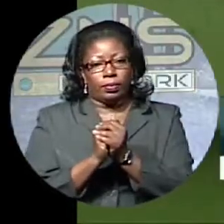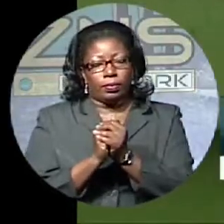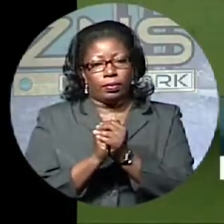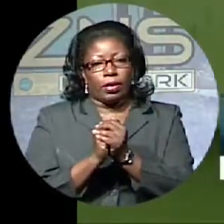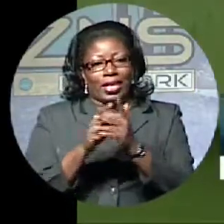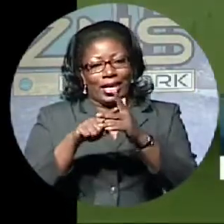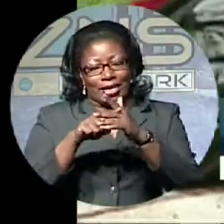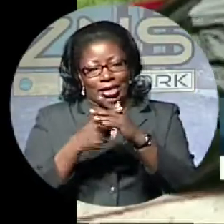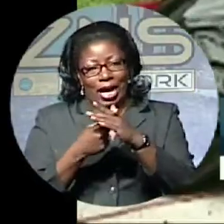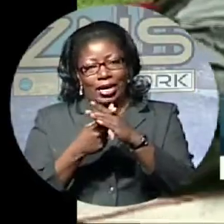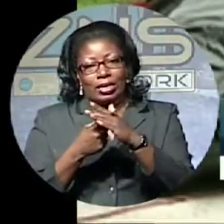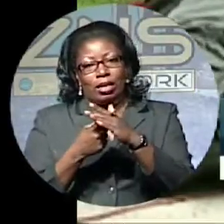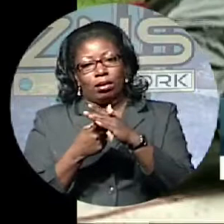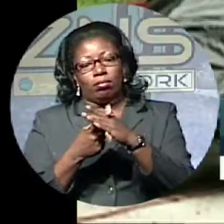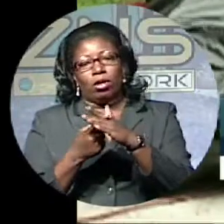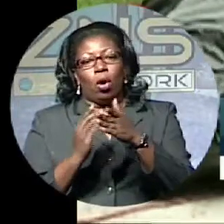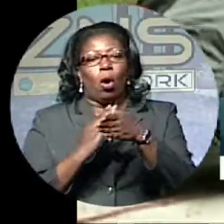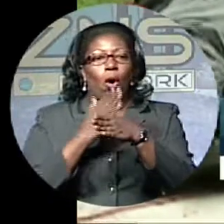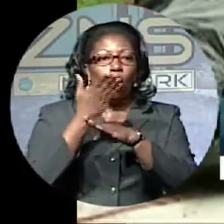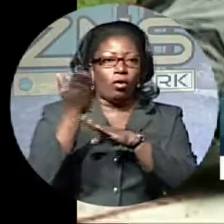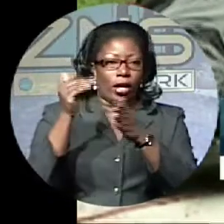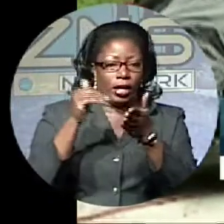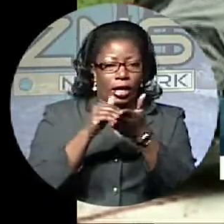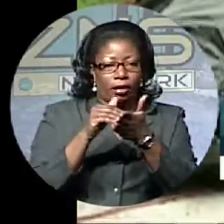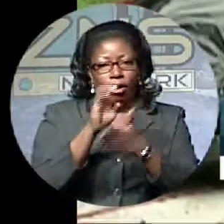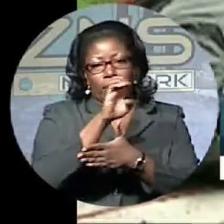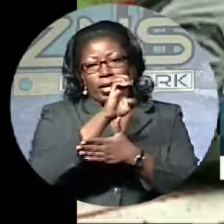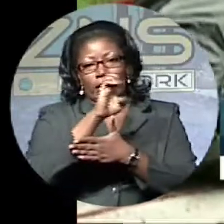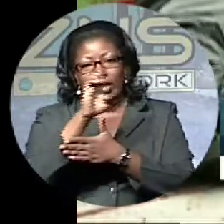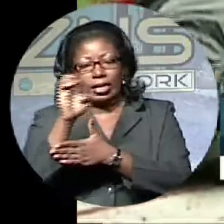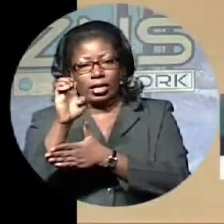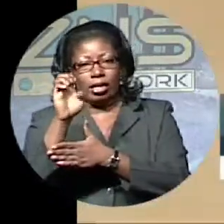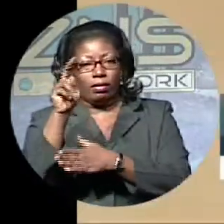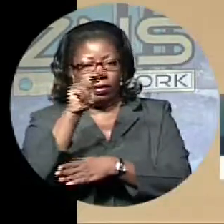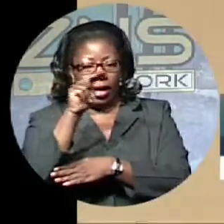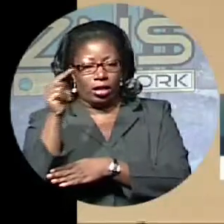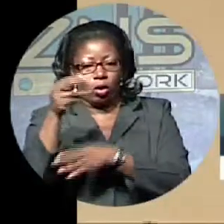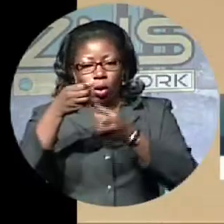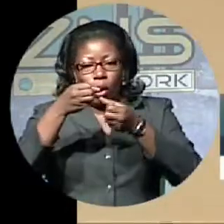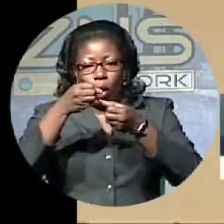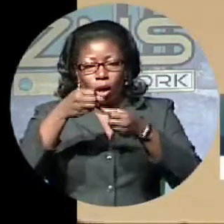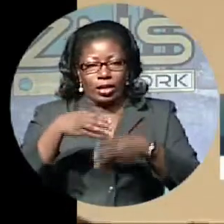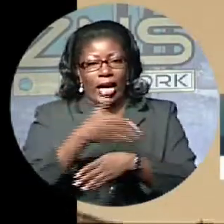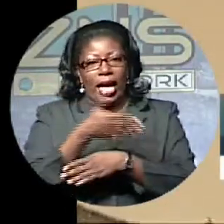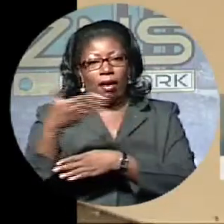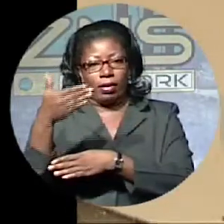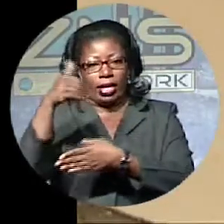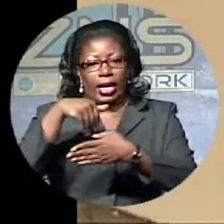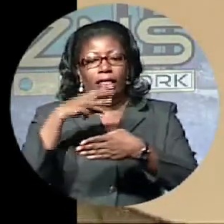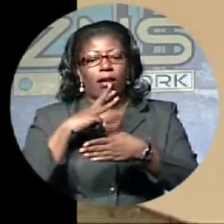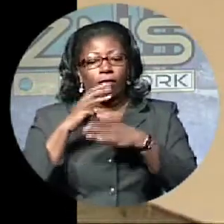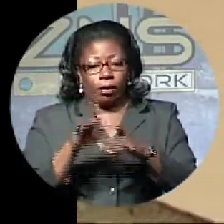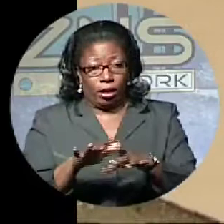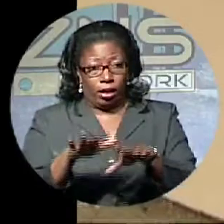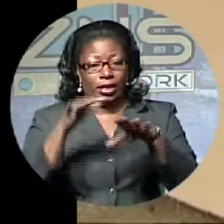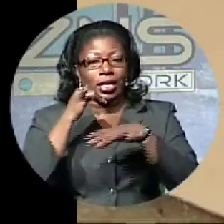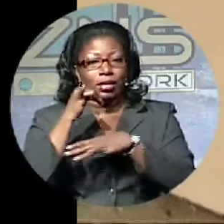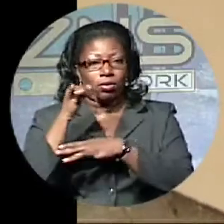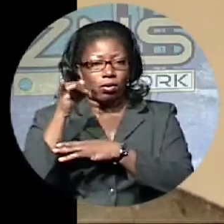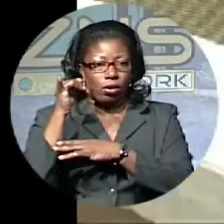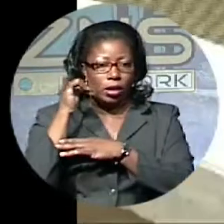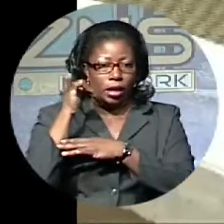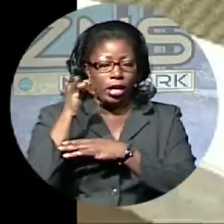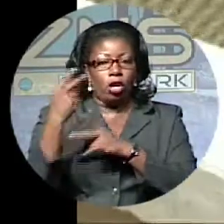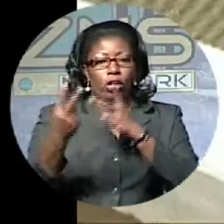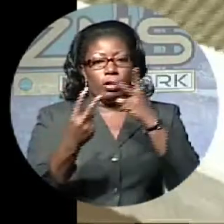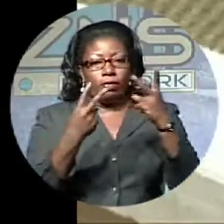all over again for some Eastern New Providence families who lost just about everything in the flood last Tuesday. Our news team visited